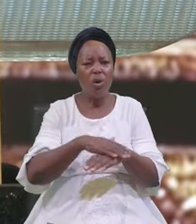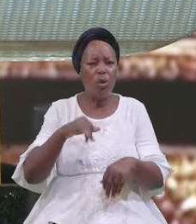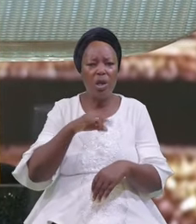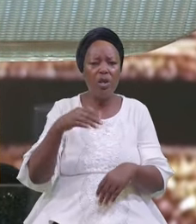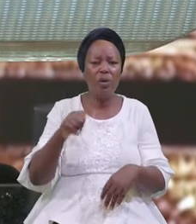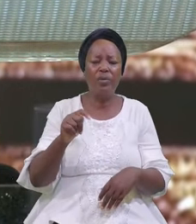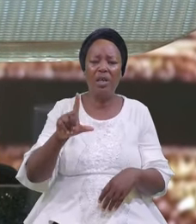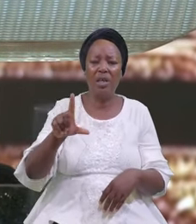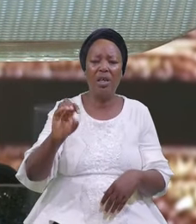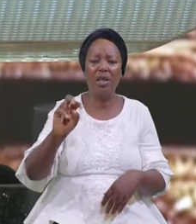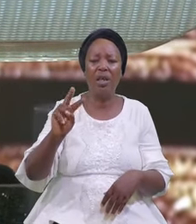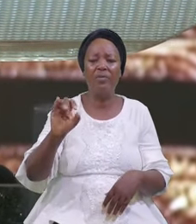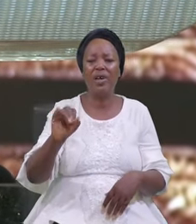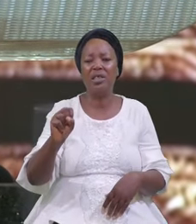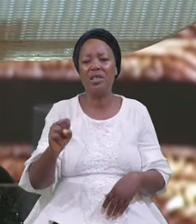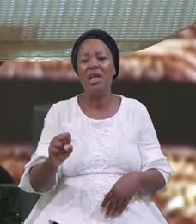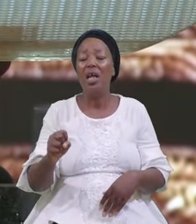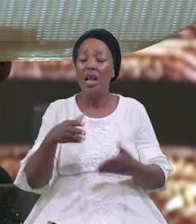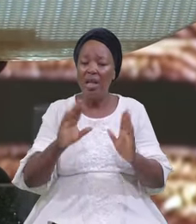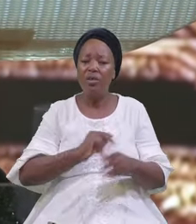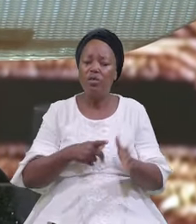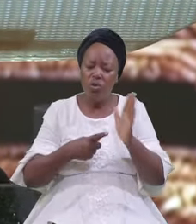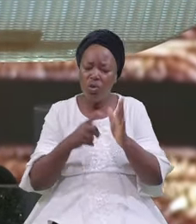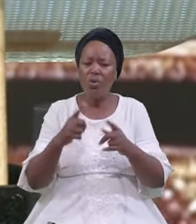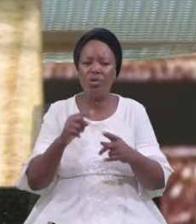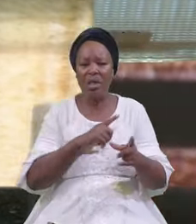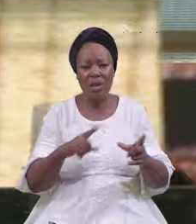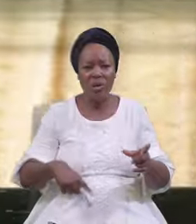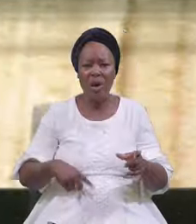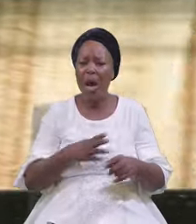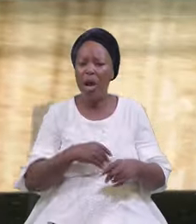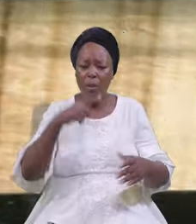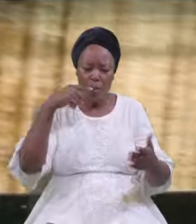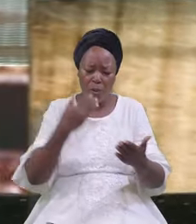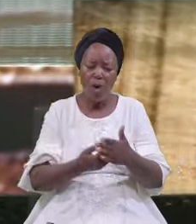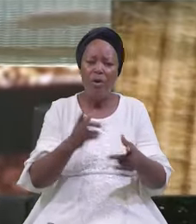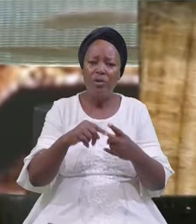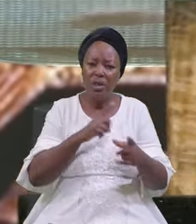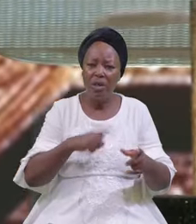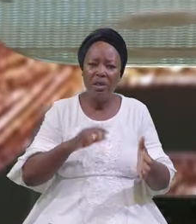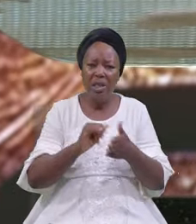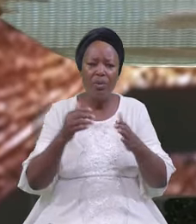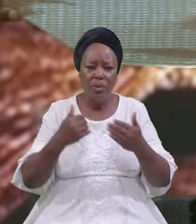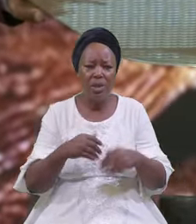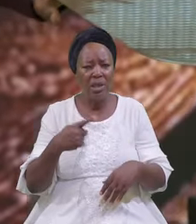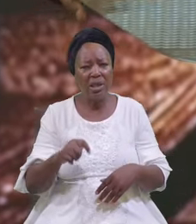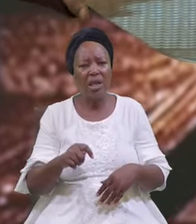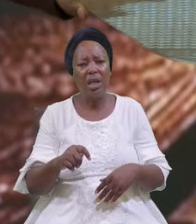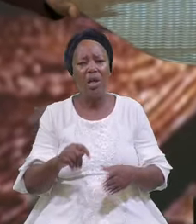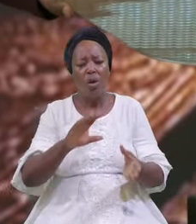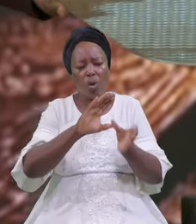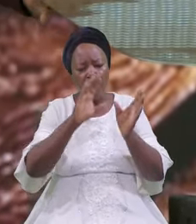the Levites. Let's show to the Lord we understand the conversion of